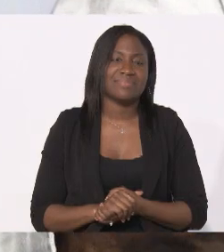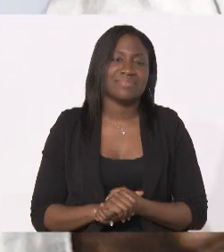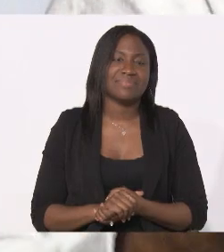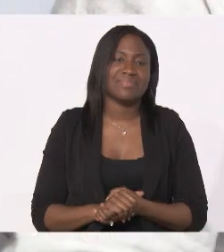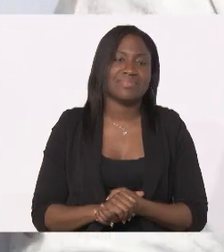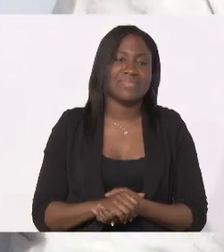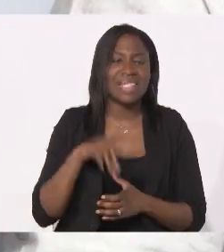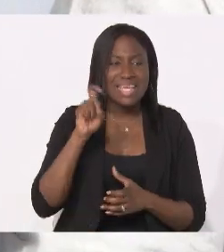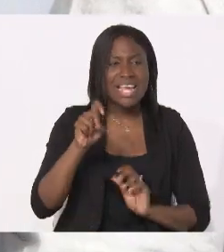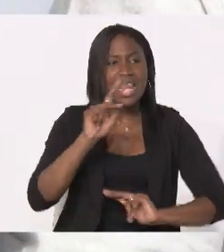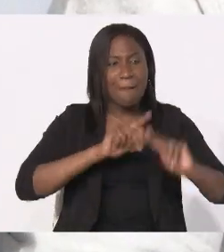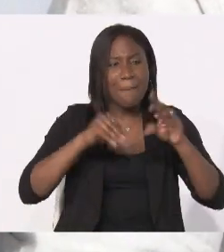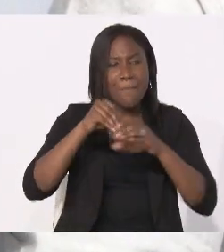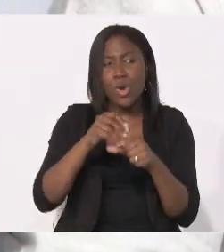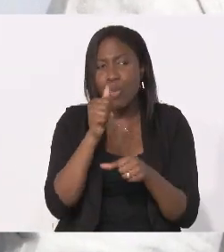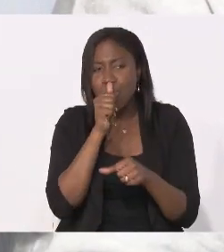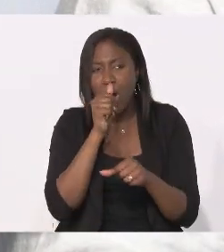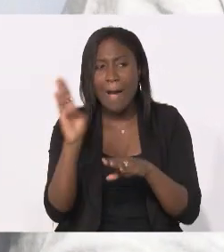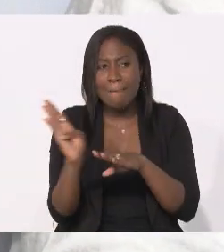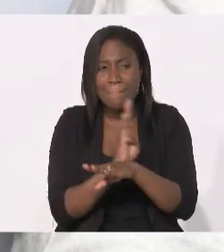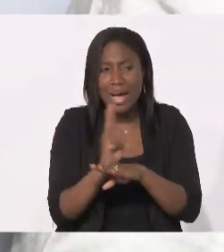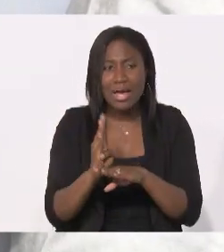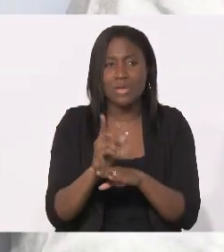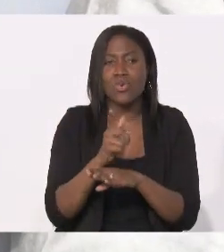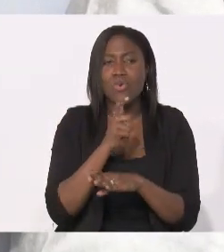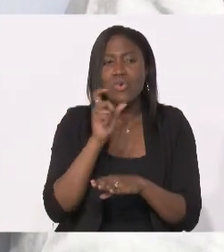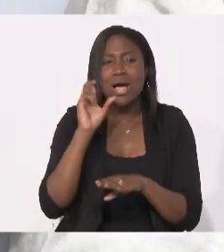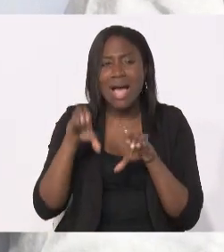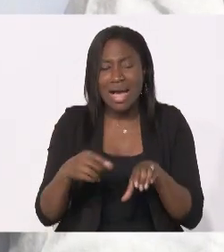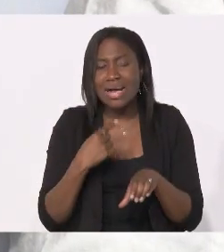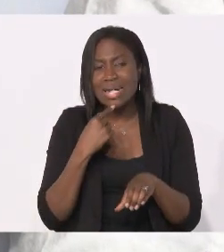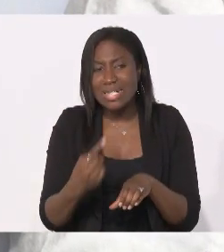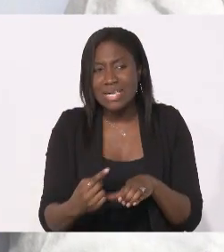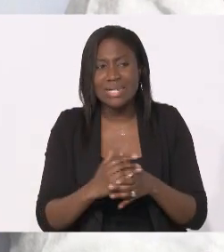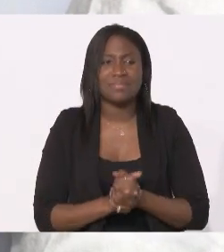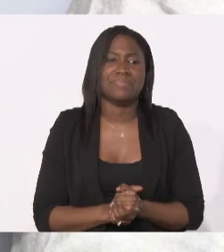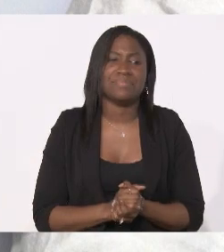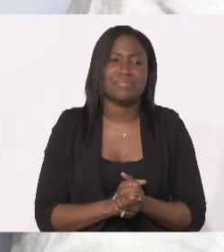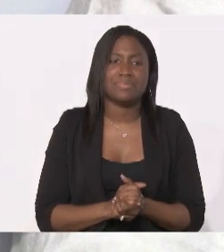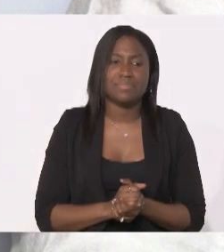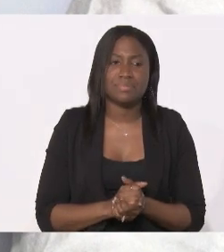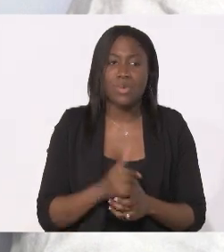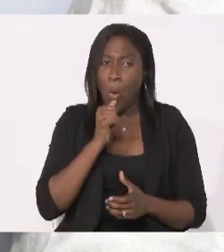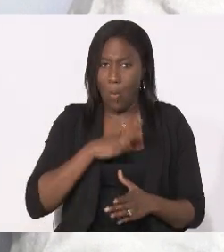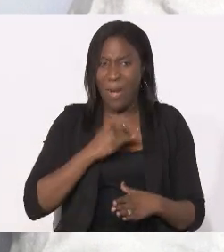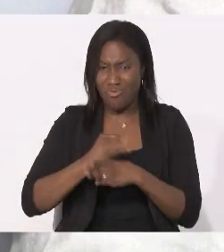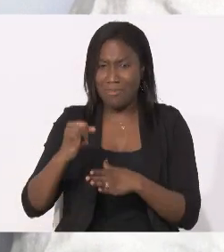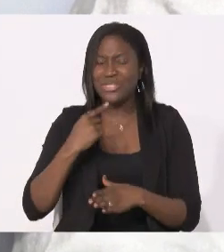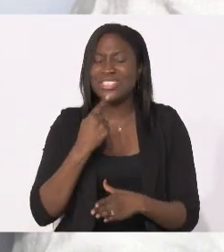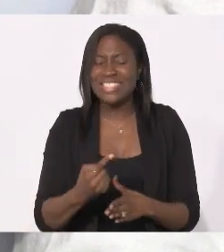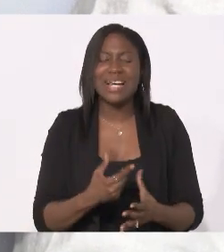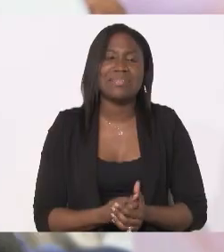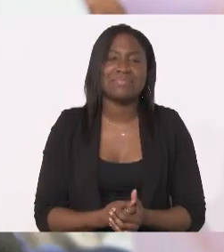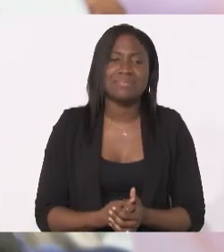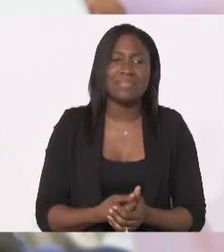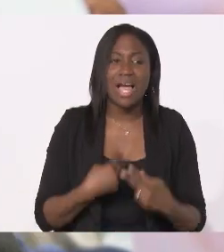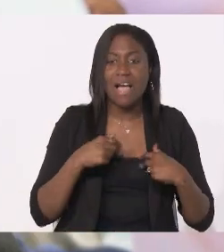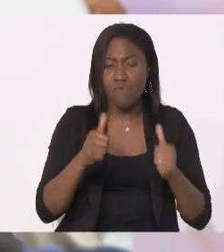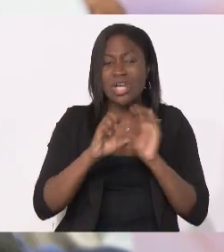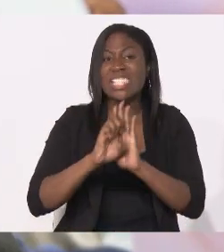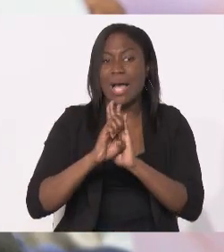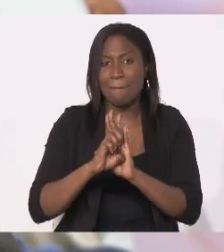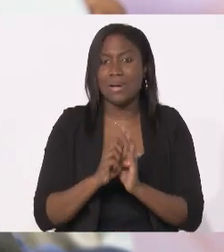films there. Yeah. Coming out of that, you know how much money that film generated for India. You know, but